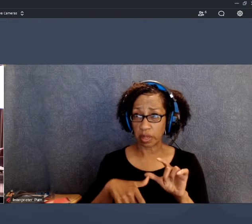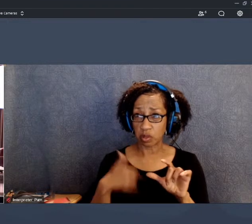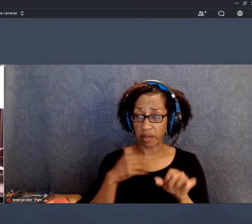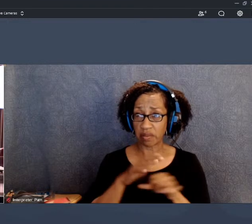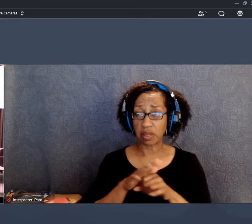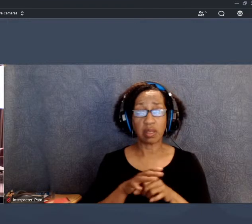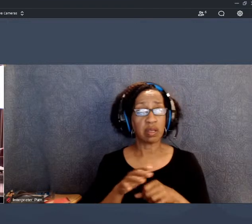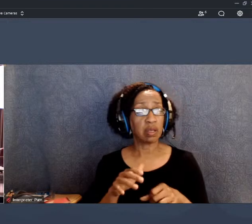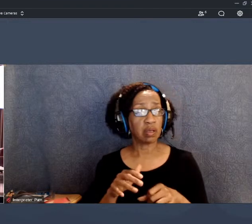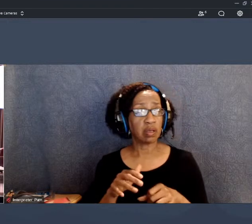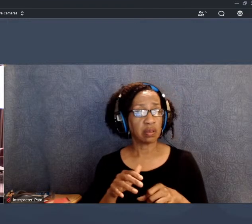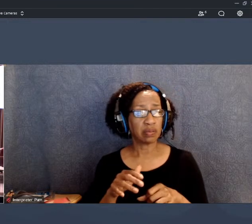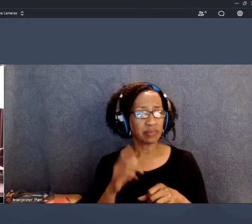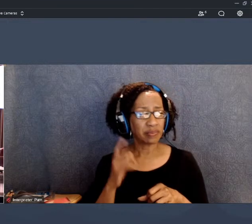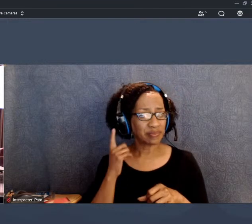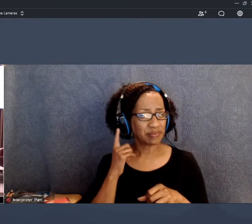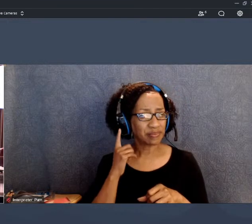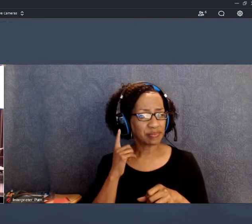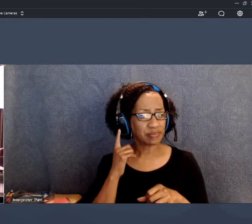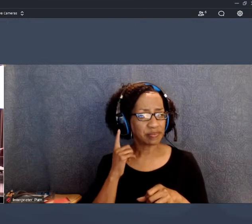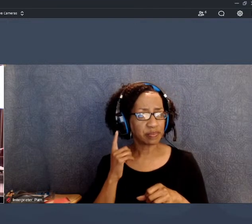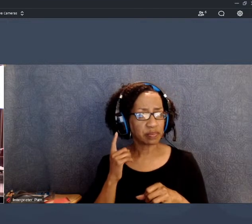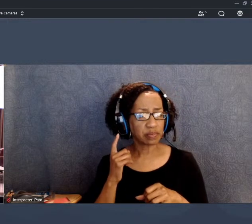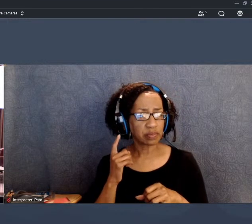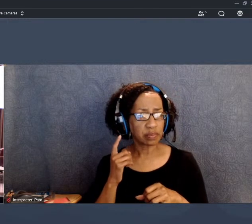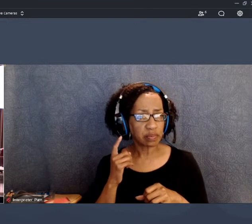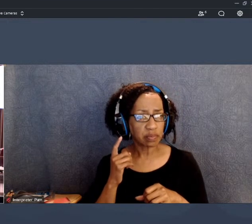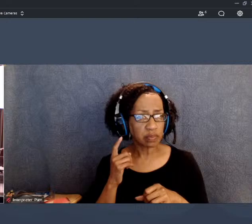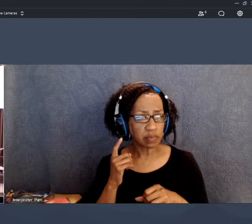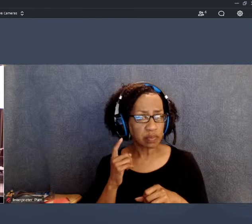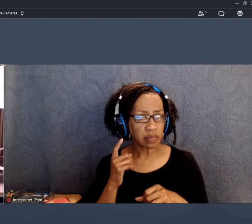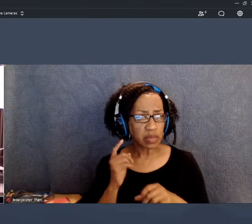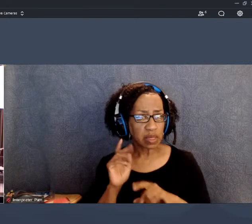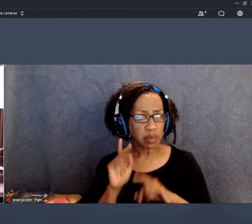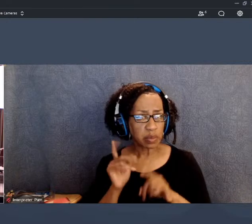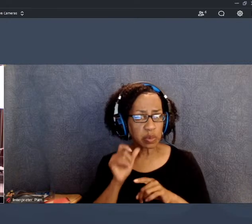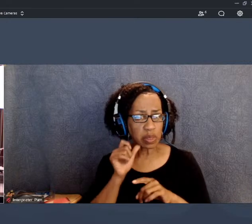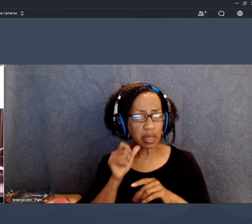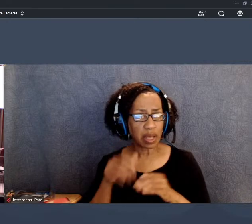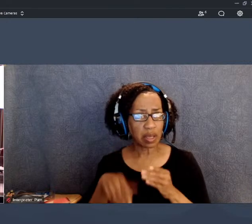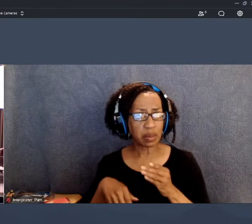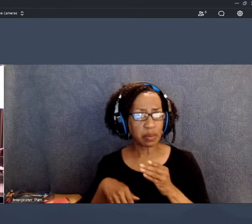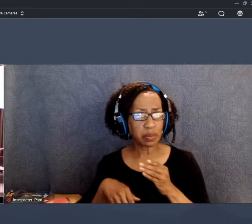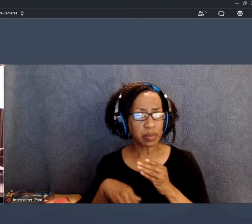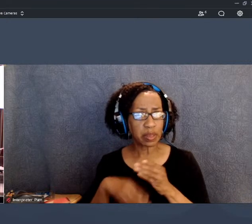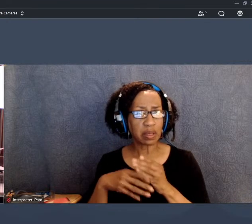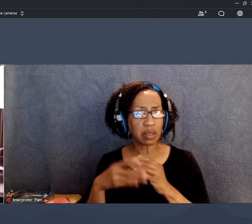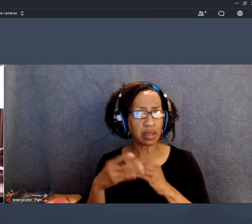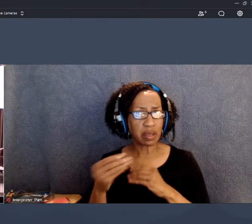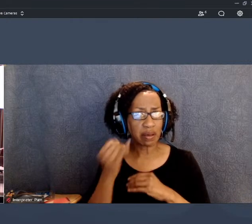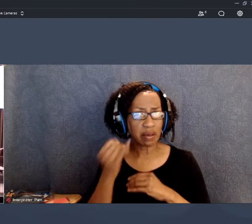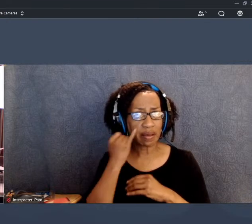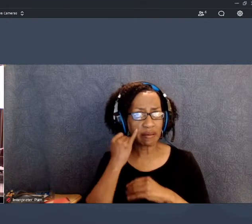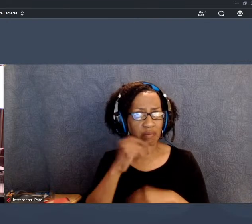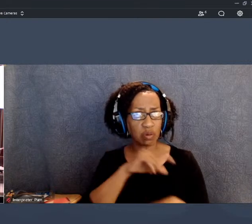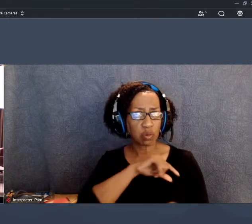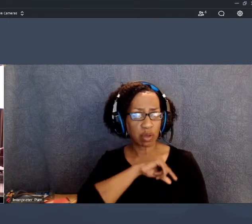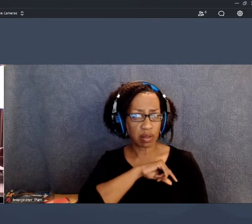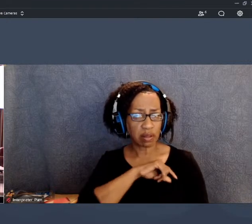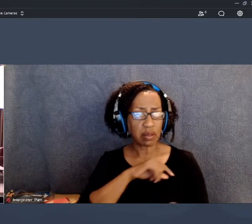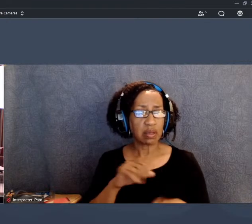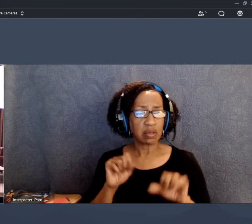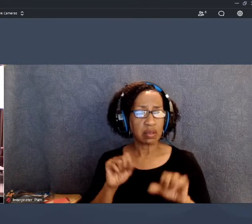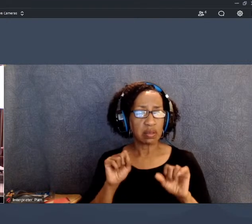available to, people who will not be evicted if they qualify. That was the point, that there was an opportunity for funding